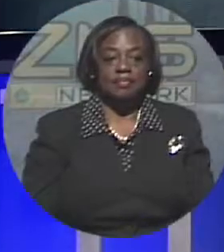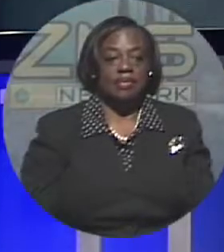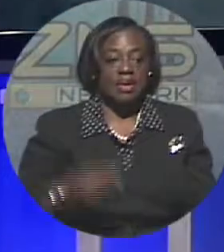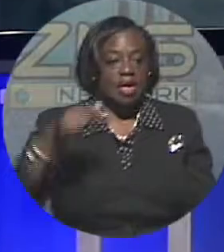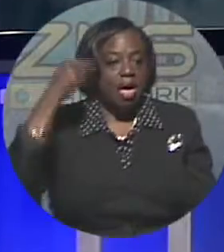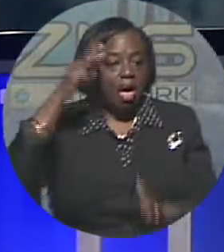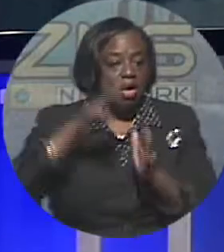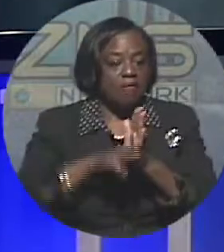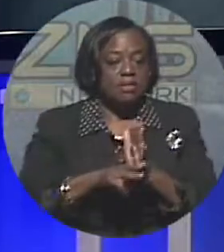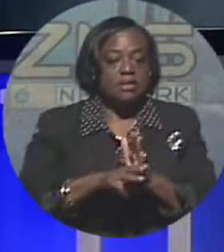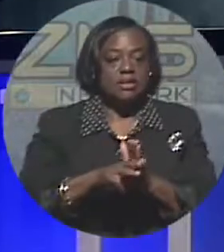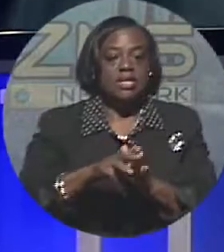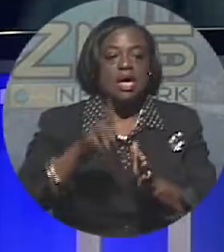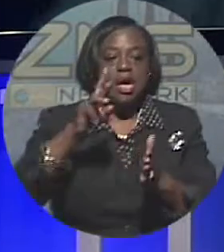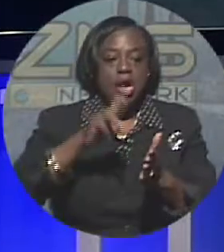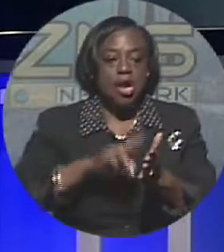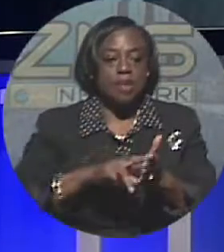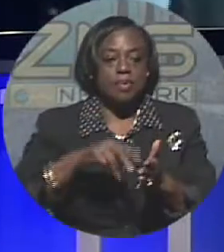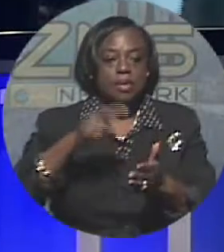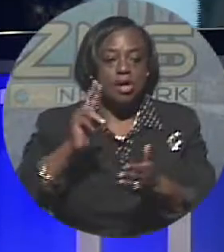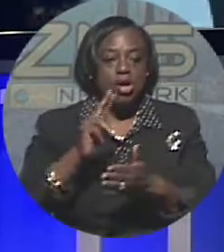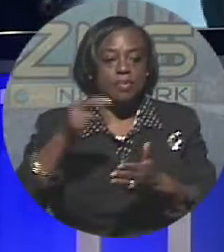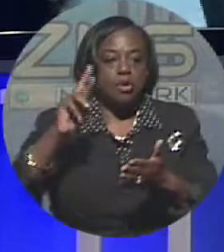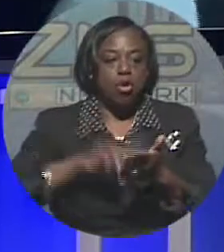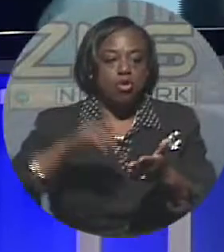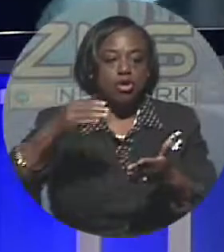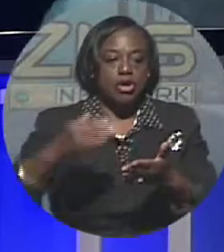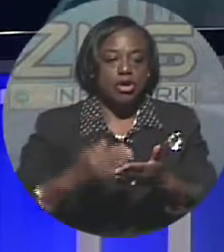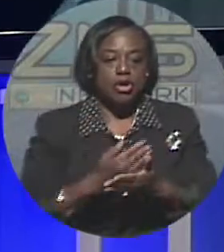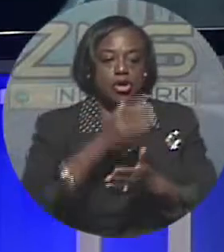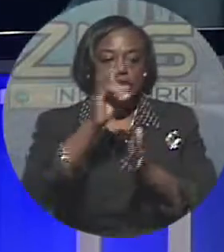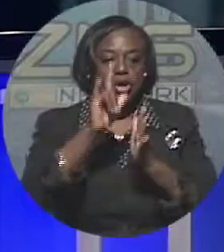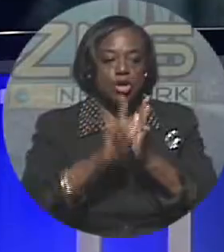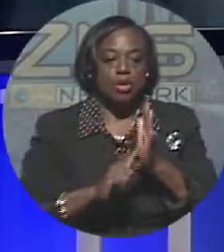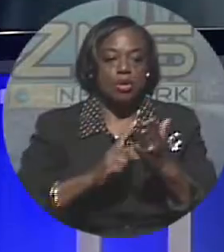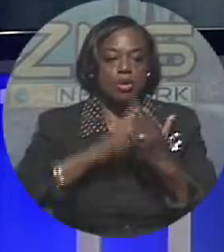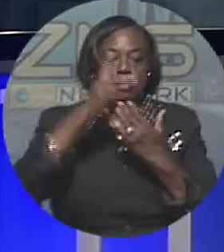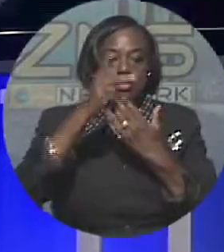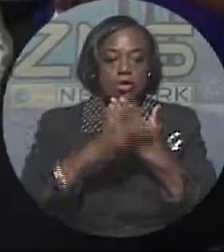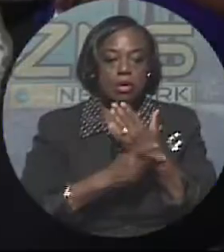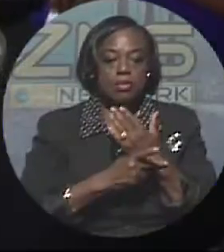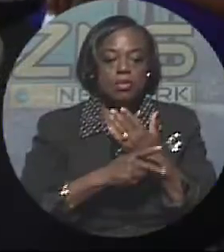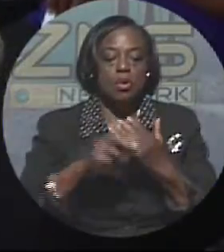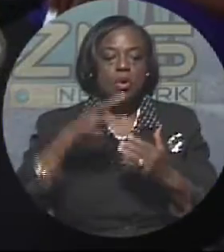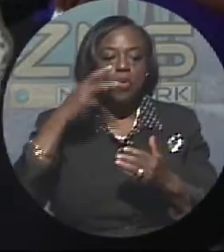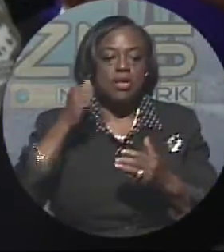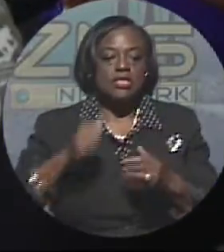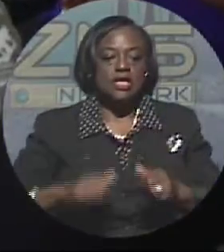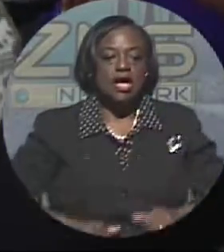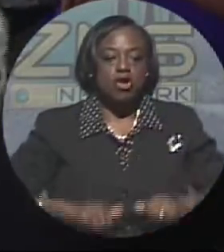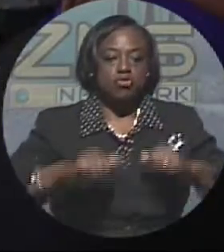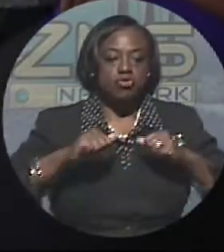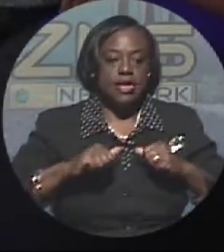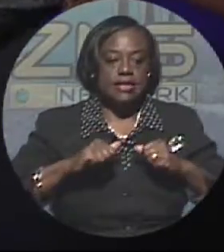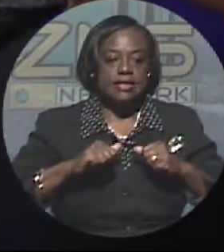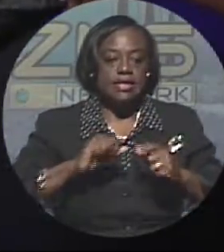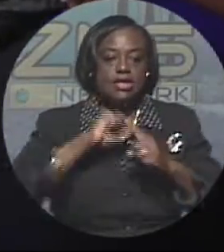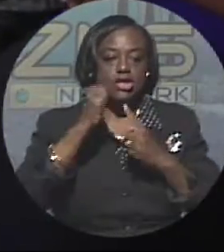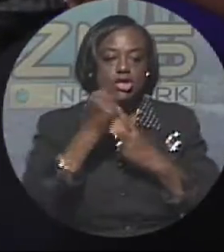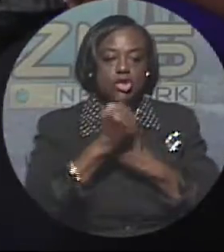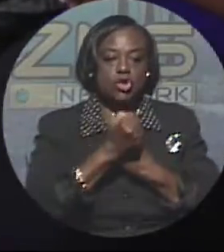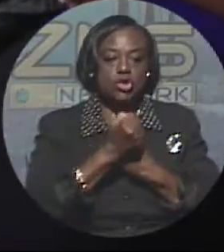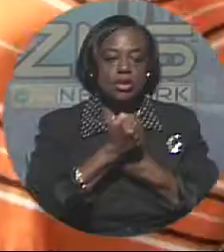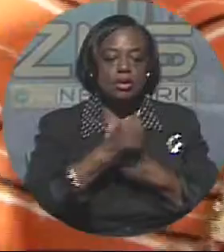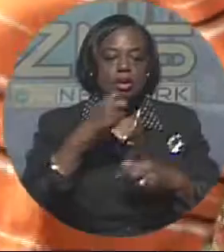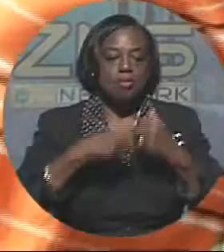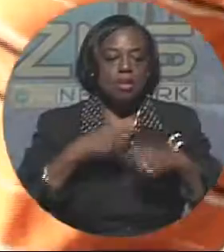Government's Urban Renewal Program was created to address social ills affecting various communities throughout the Bahamas. Since its inception, hundreds of people have